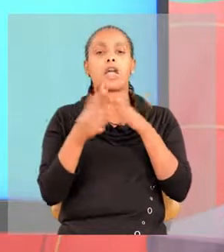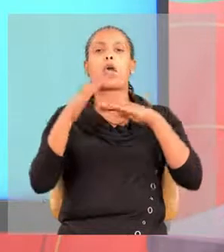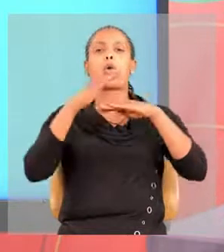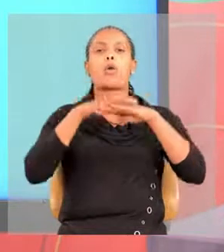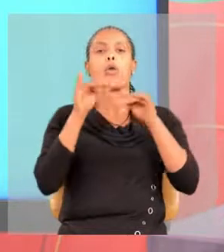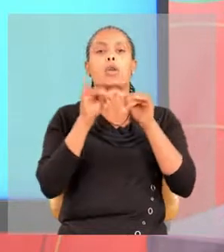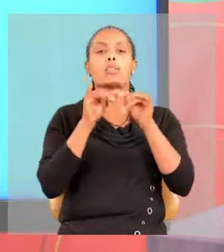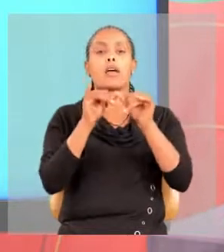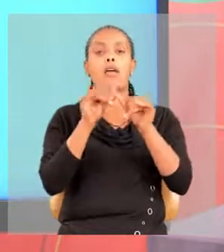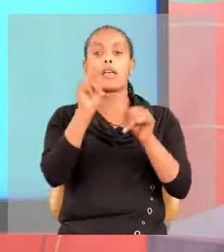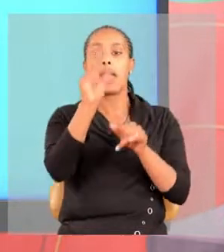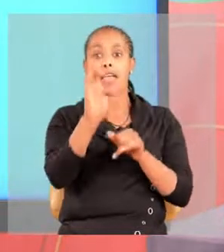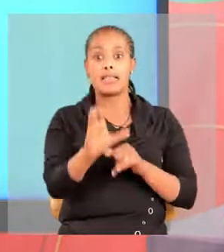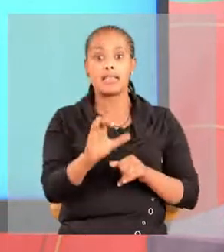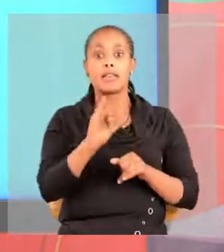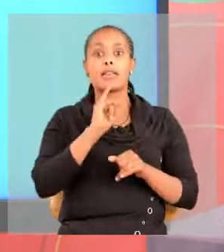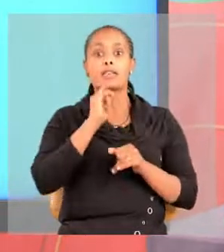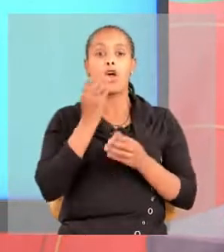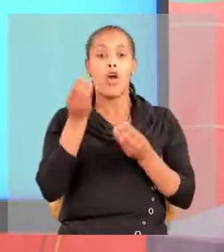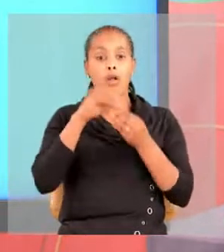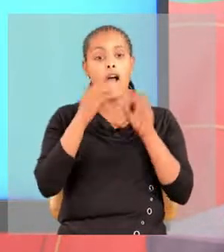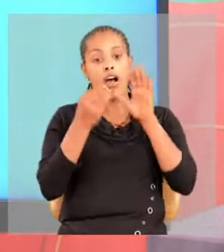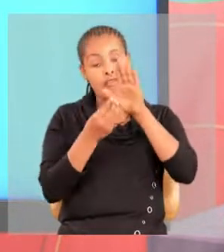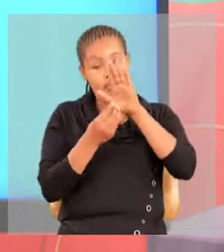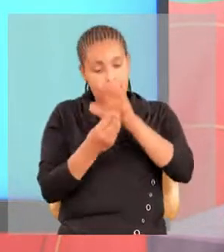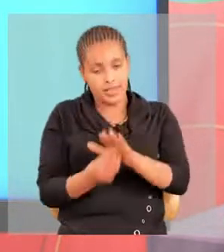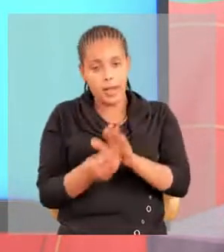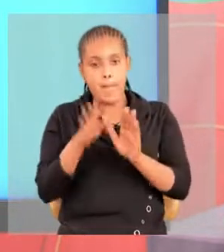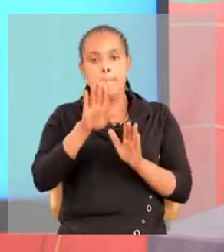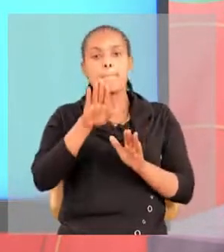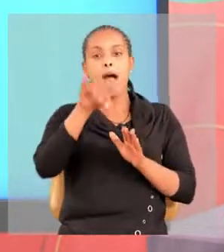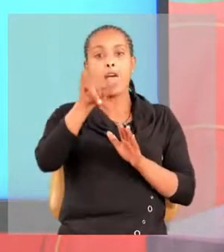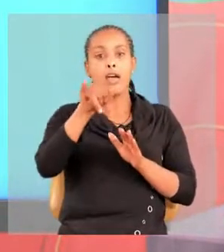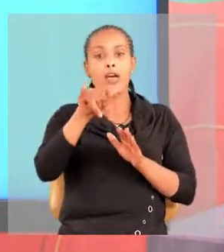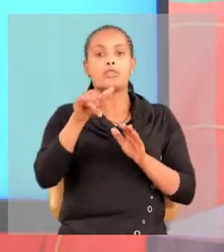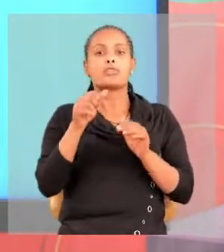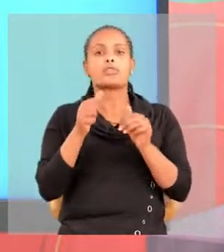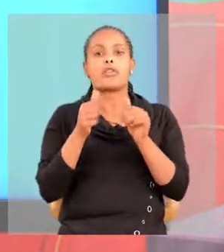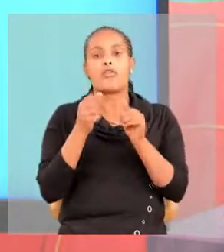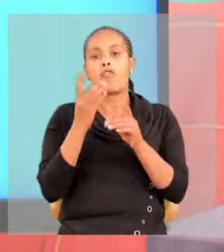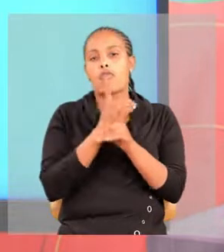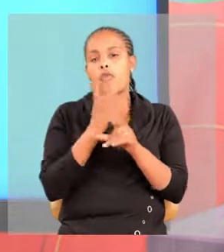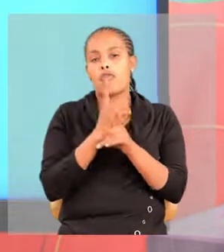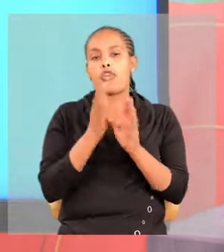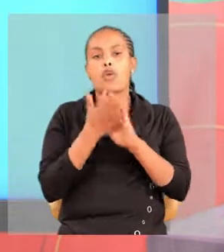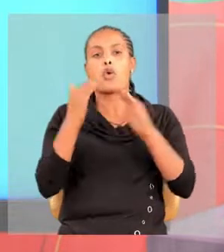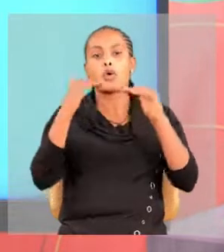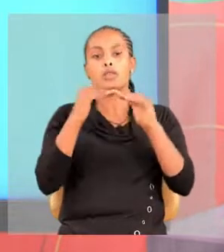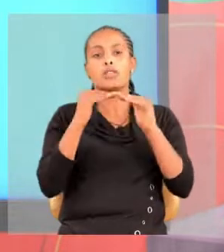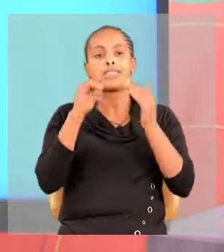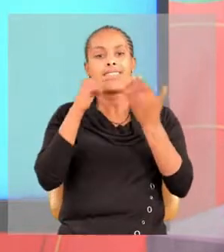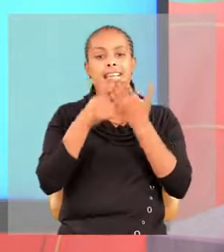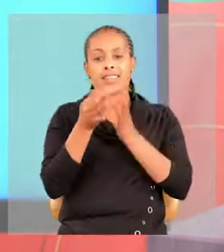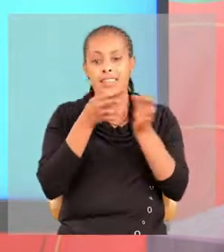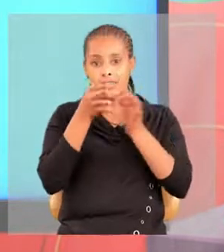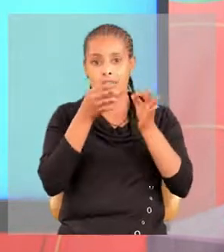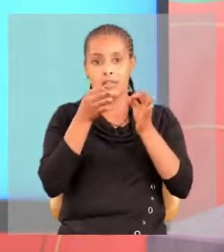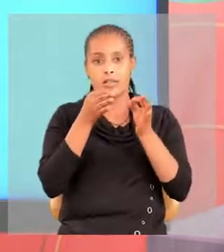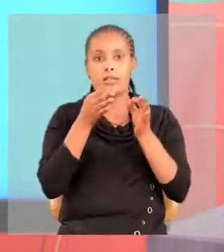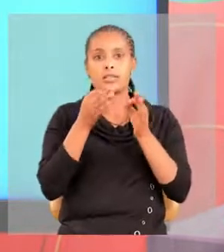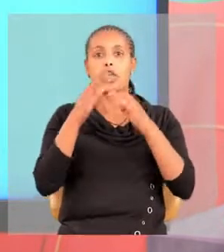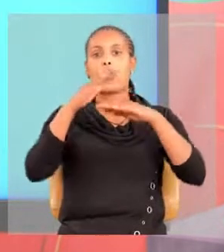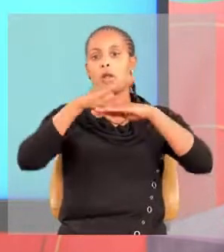equilibrium constant Kc is also affected by the form of equation that describe